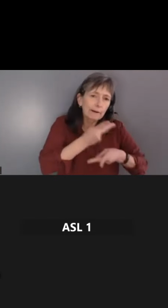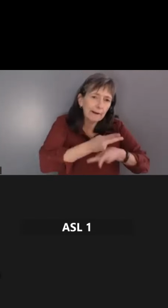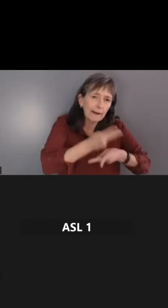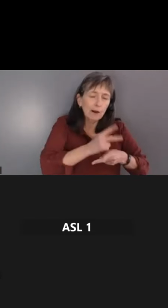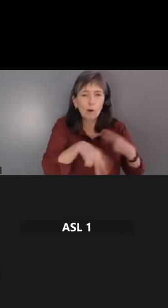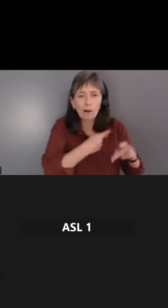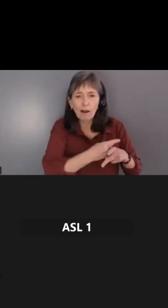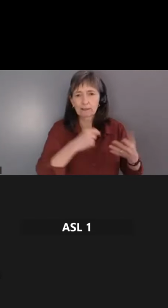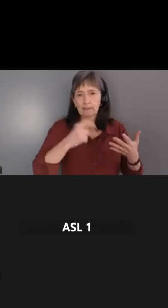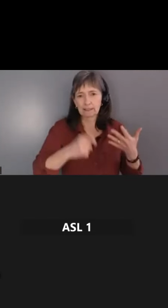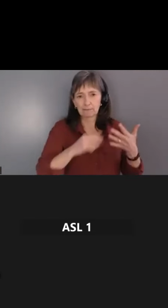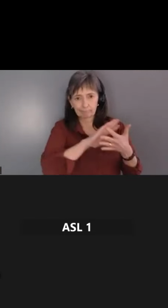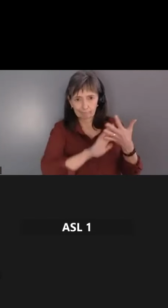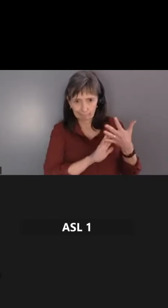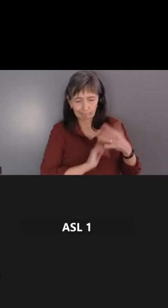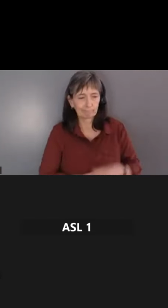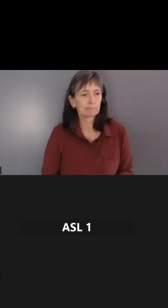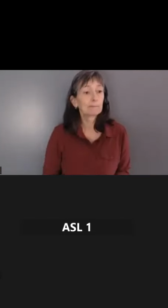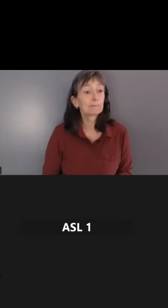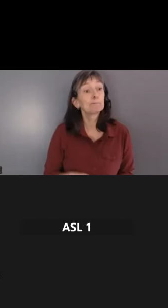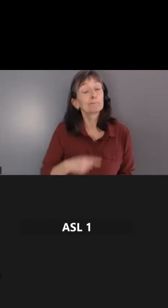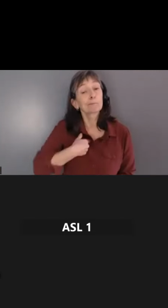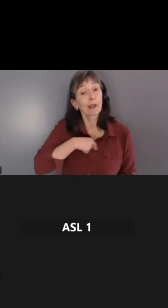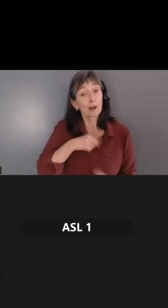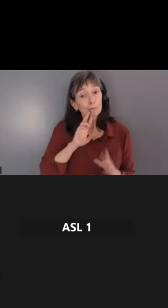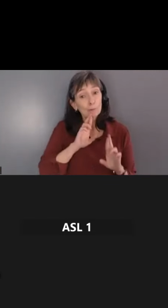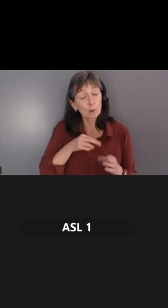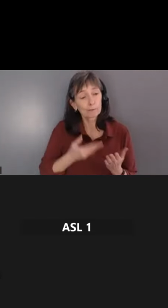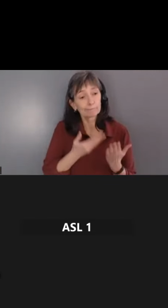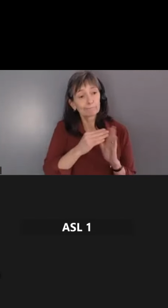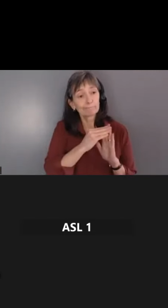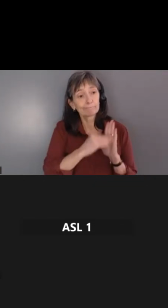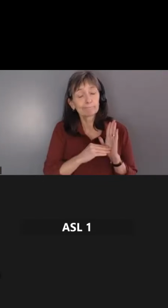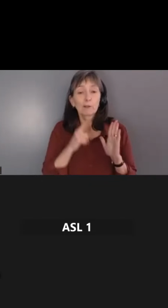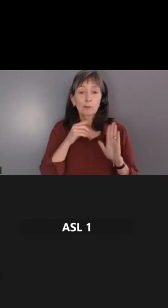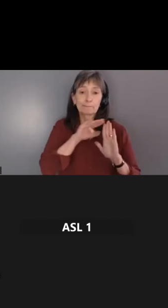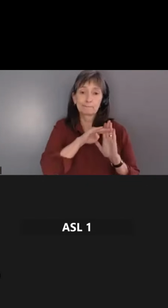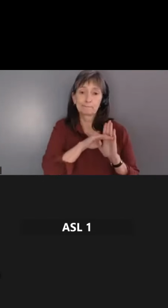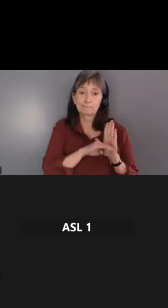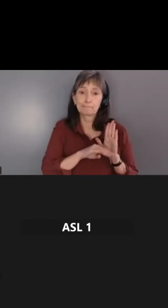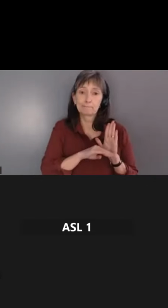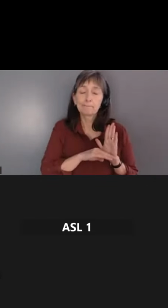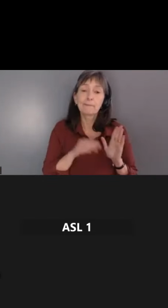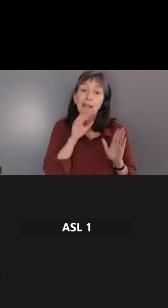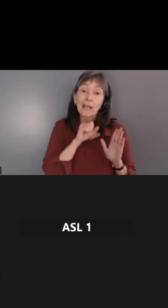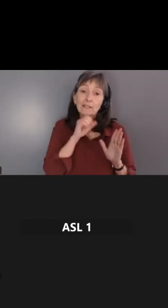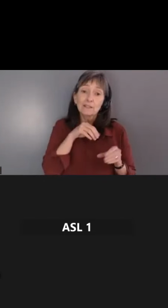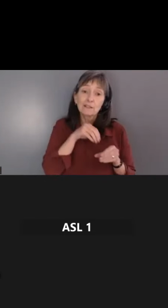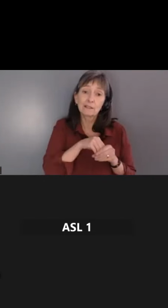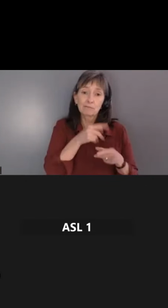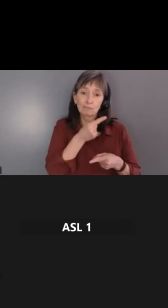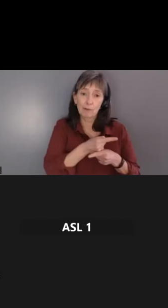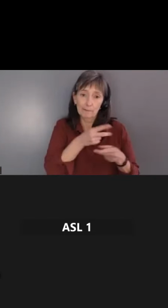And so in our report, we set out to present a practical framework on aging in the right place that would highlight key areas and factors